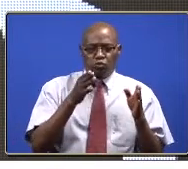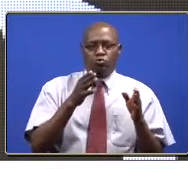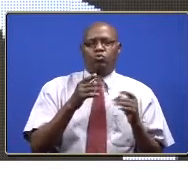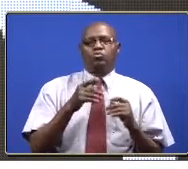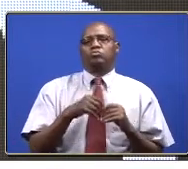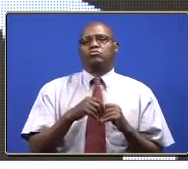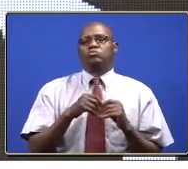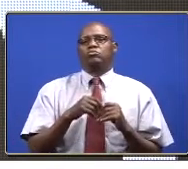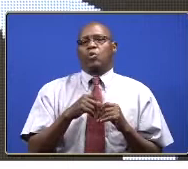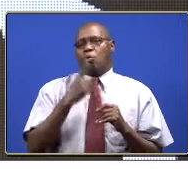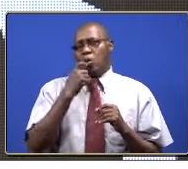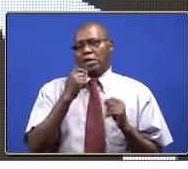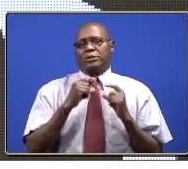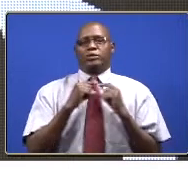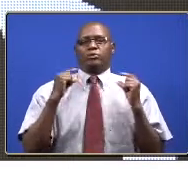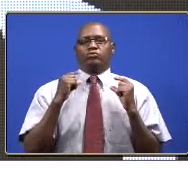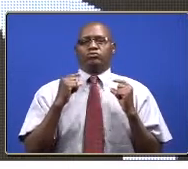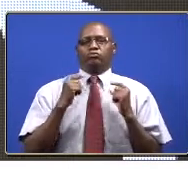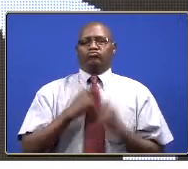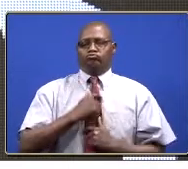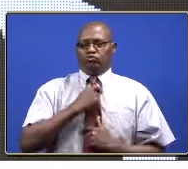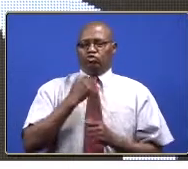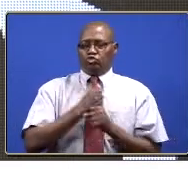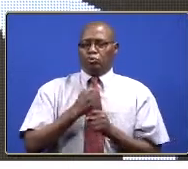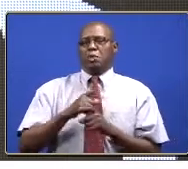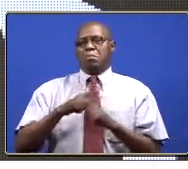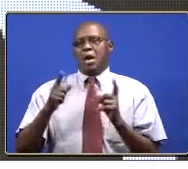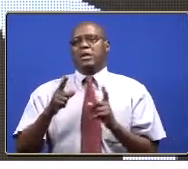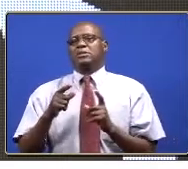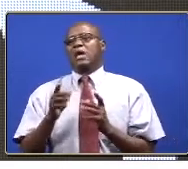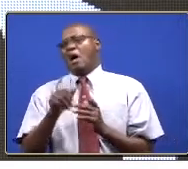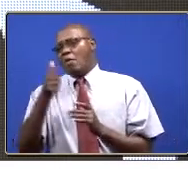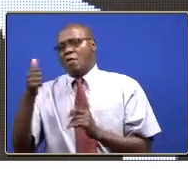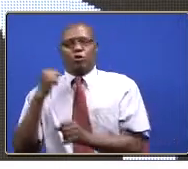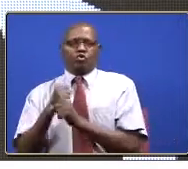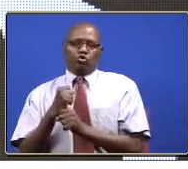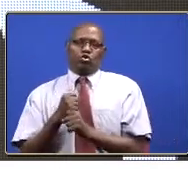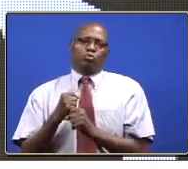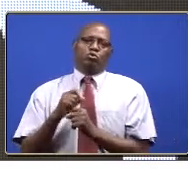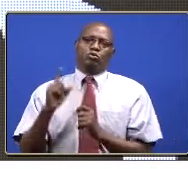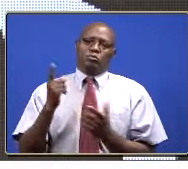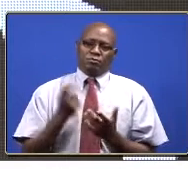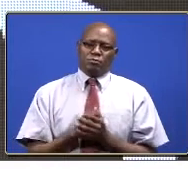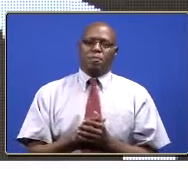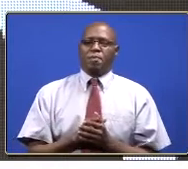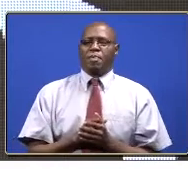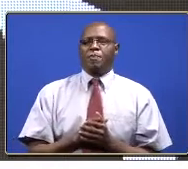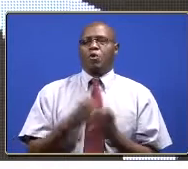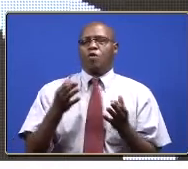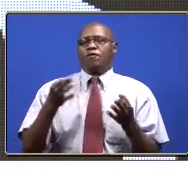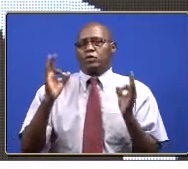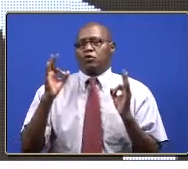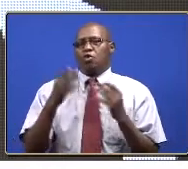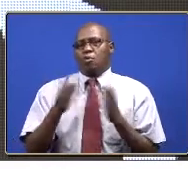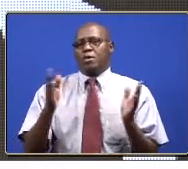the interest of learners to go into blue-collar jobs. The president was presiding over the official opening of the